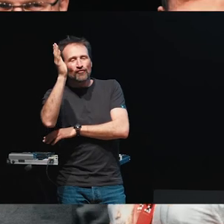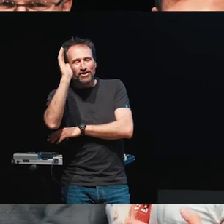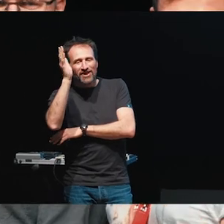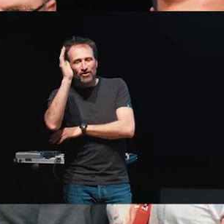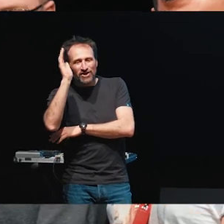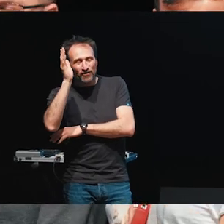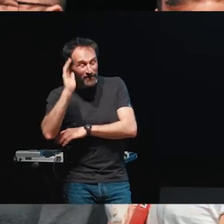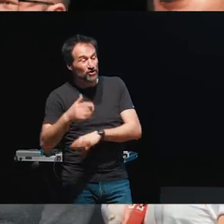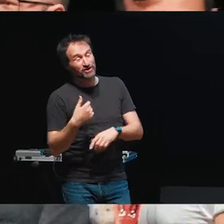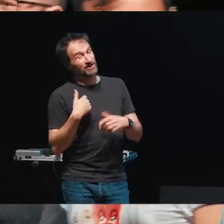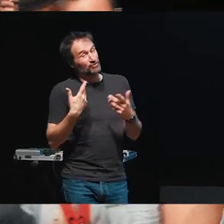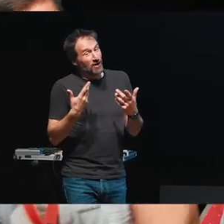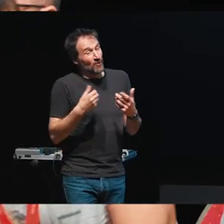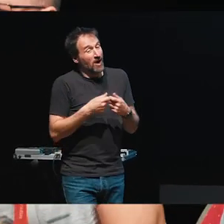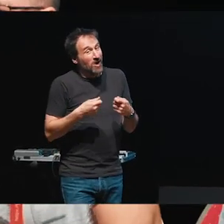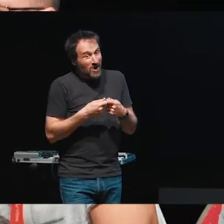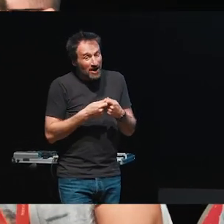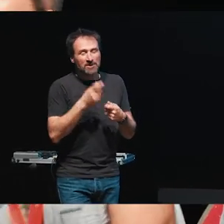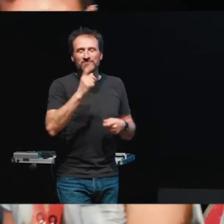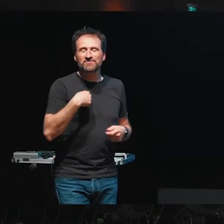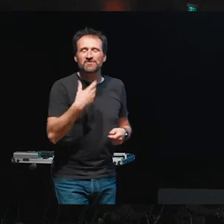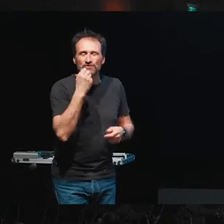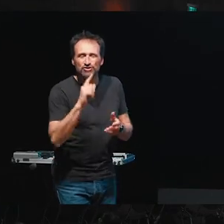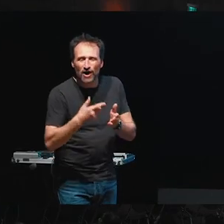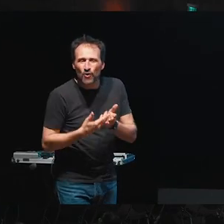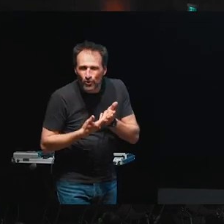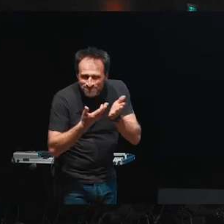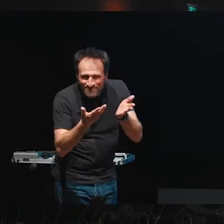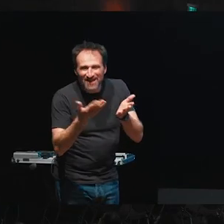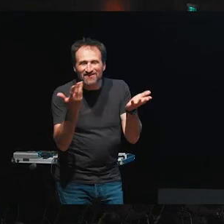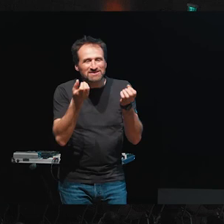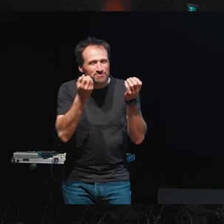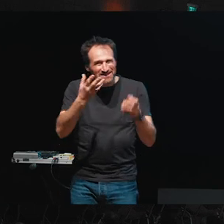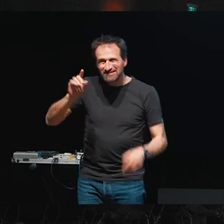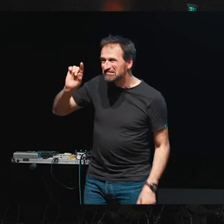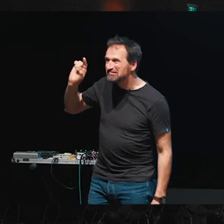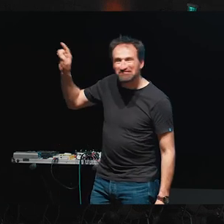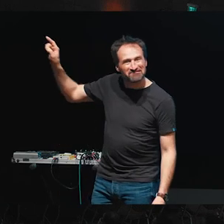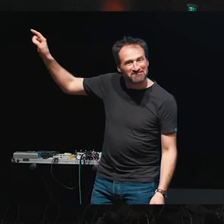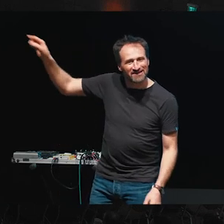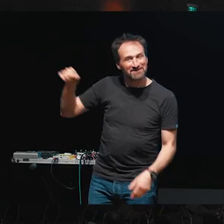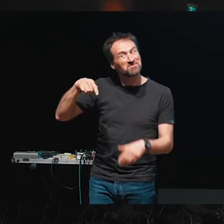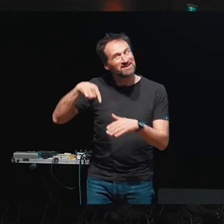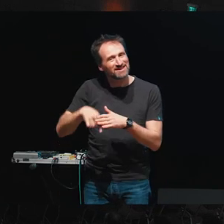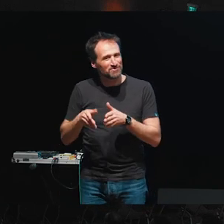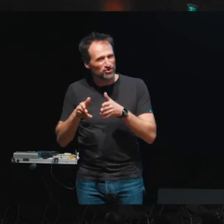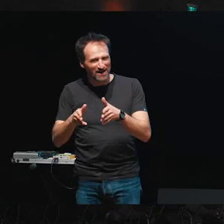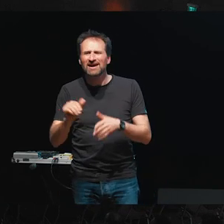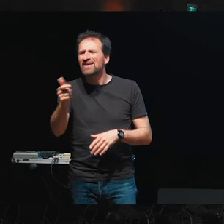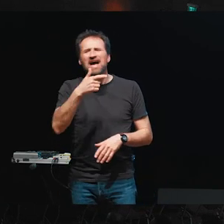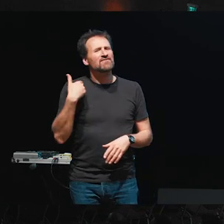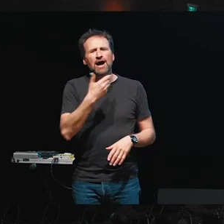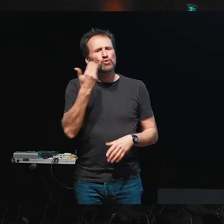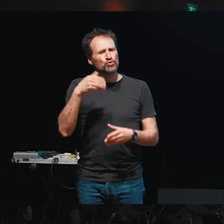exciting. We thought we'd share what happened in the back of the house there, which was the DeepTrack. So who has not been in the